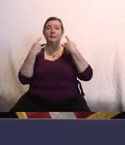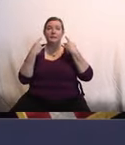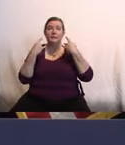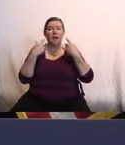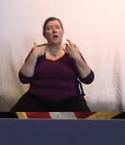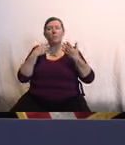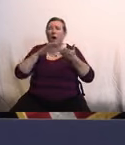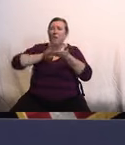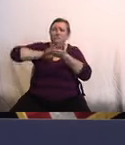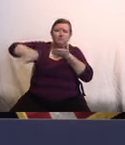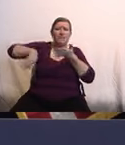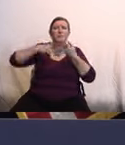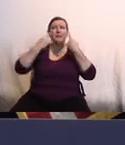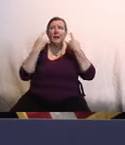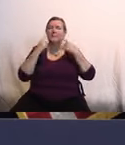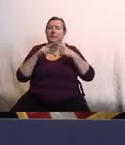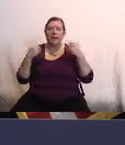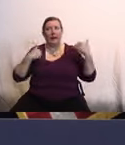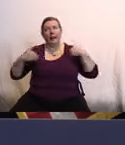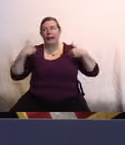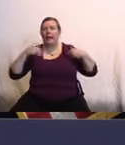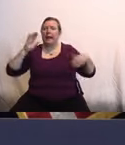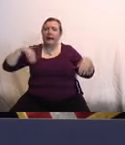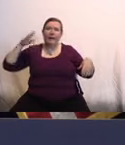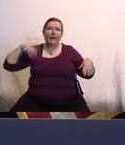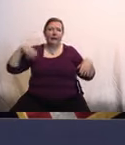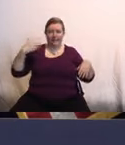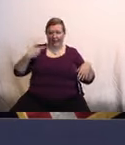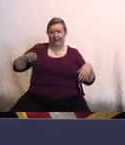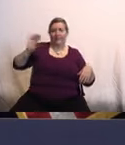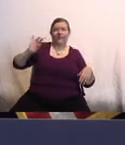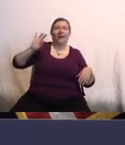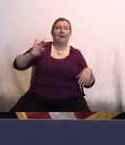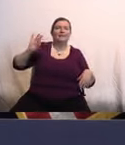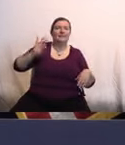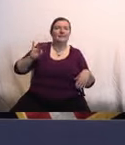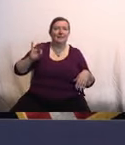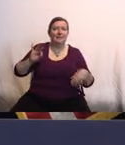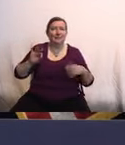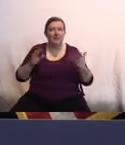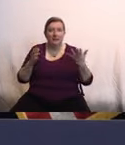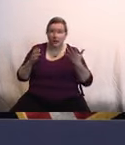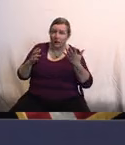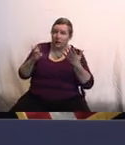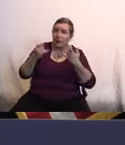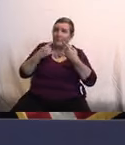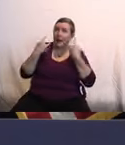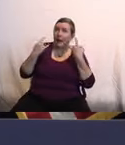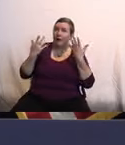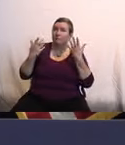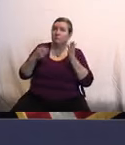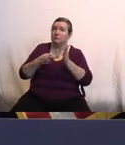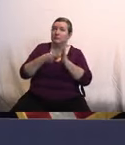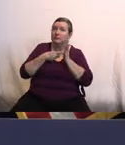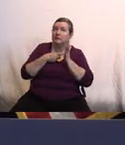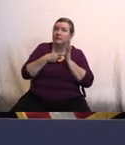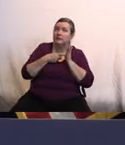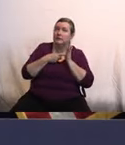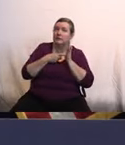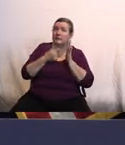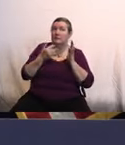not, I was asked, I think on Thursday or Friday, could I see the mask mandate getting lifted in this school year,